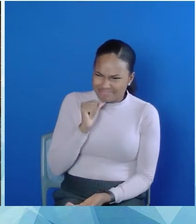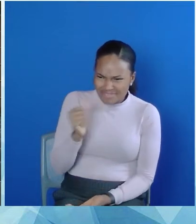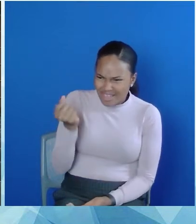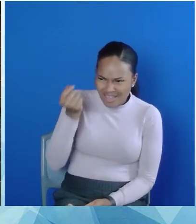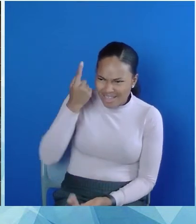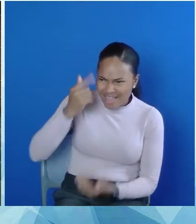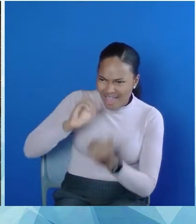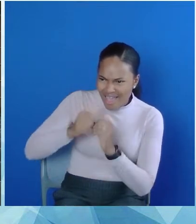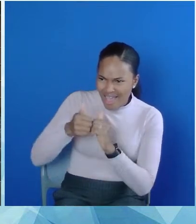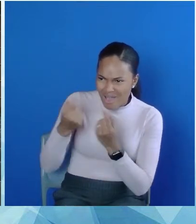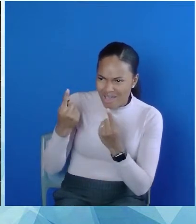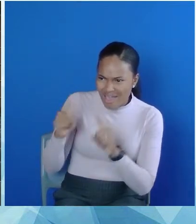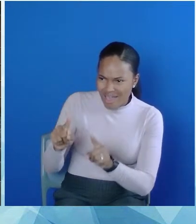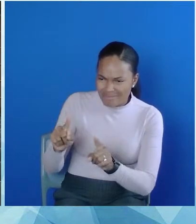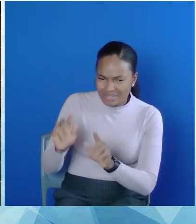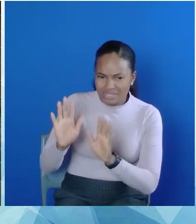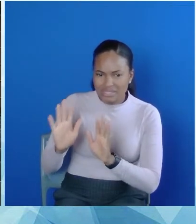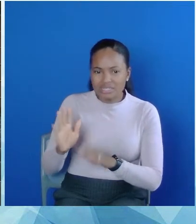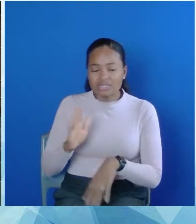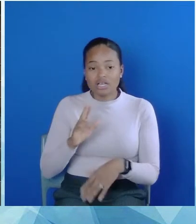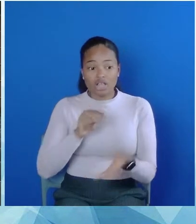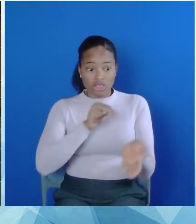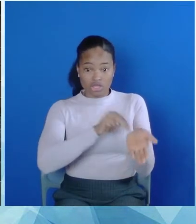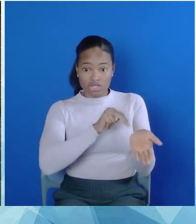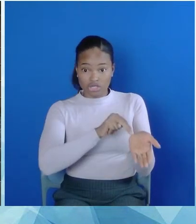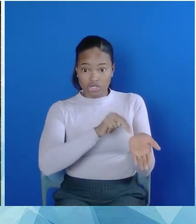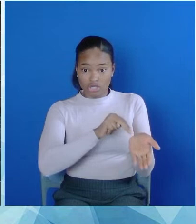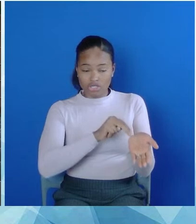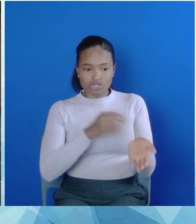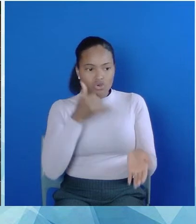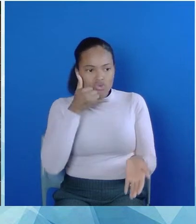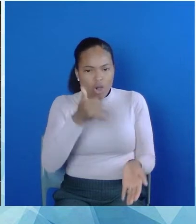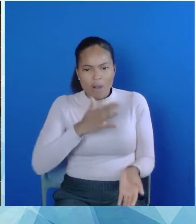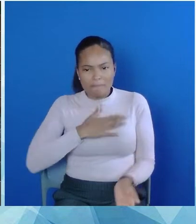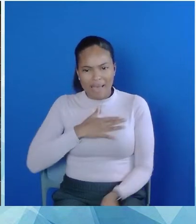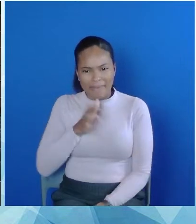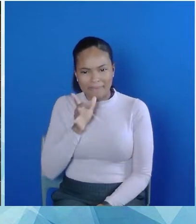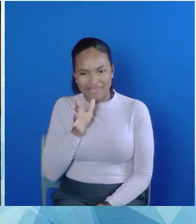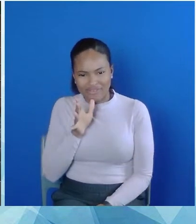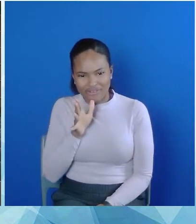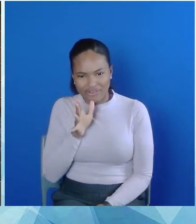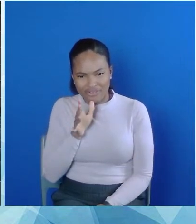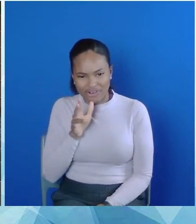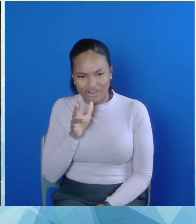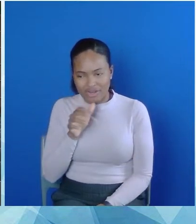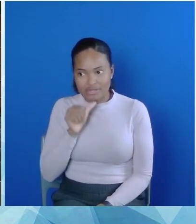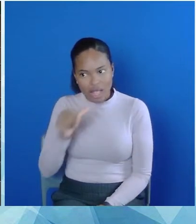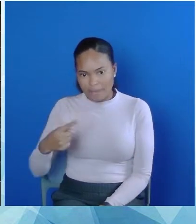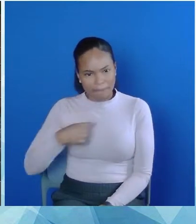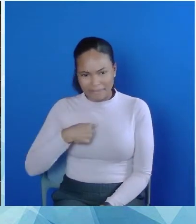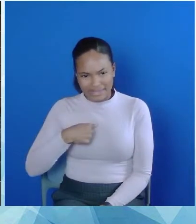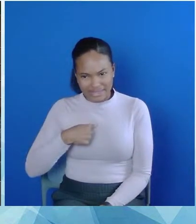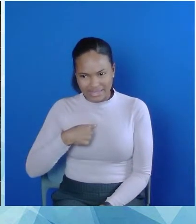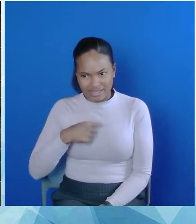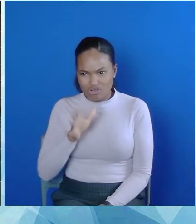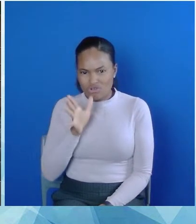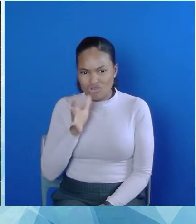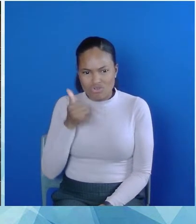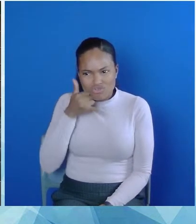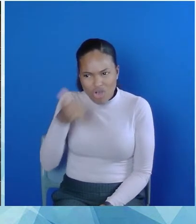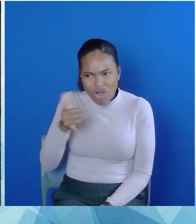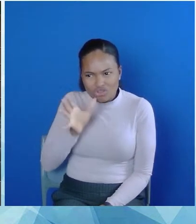The nurse called my mother, not me, twice, called the children's grandmother, not me, their